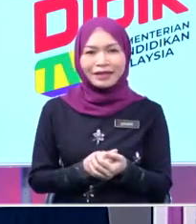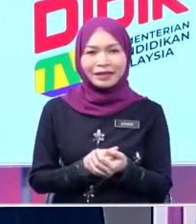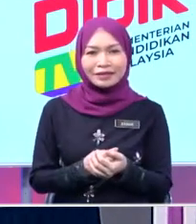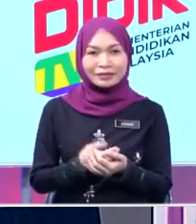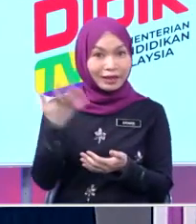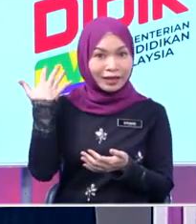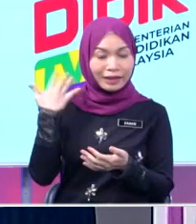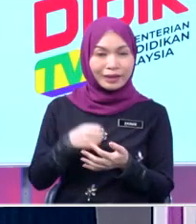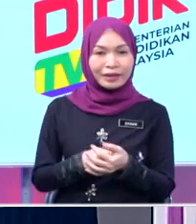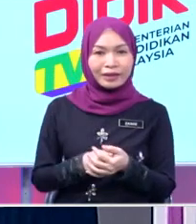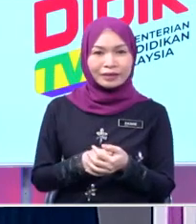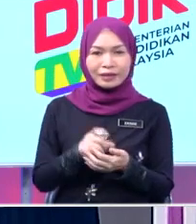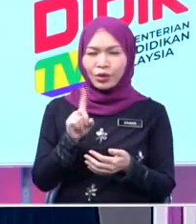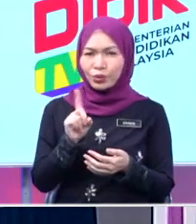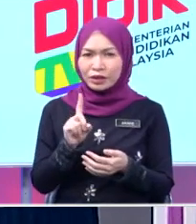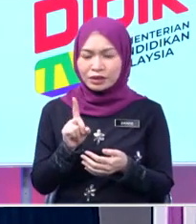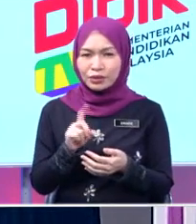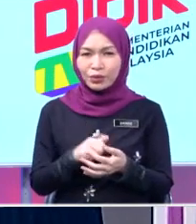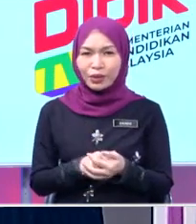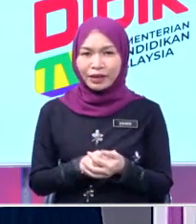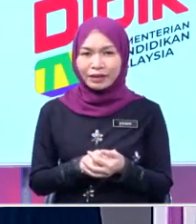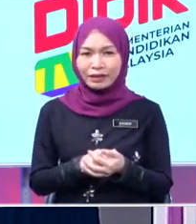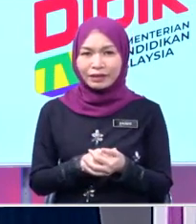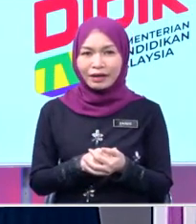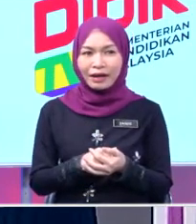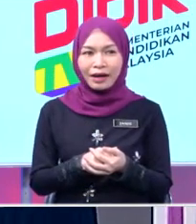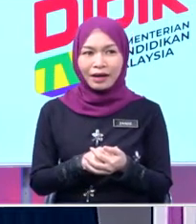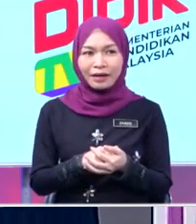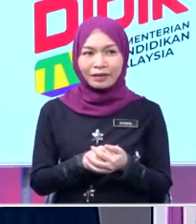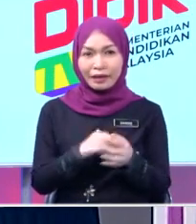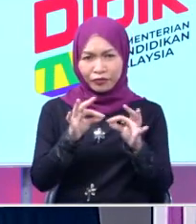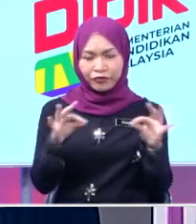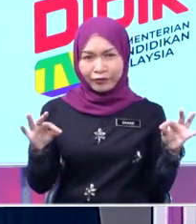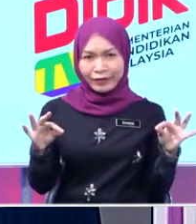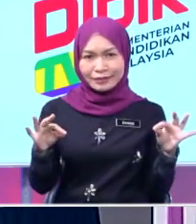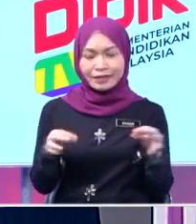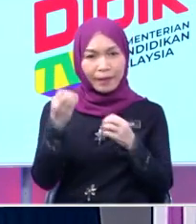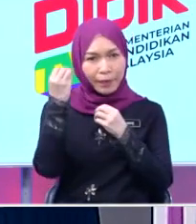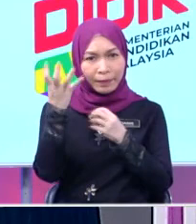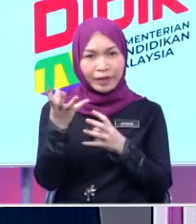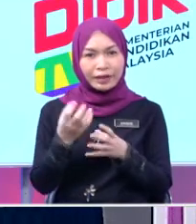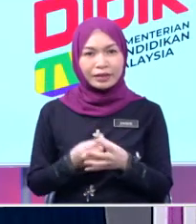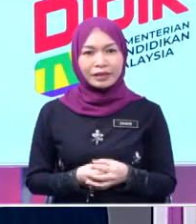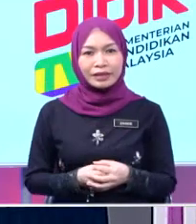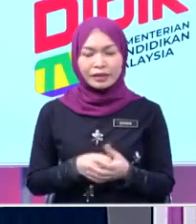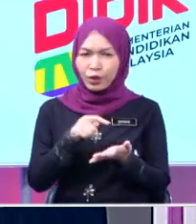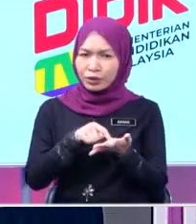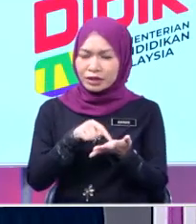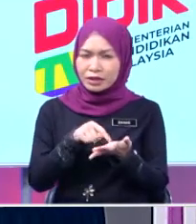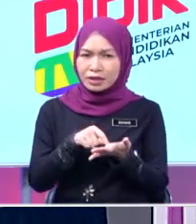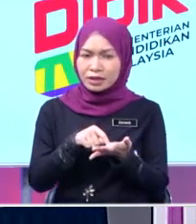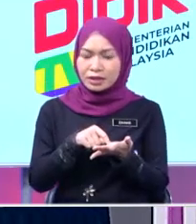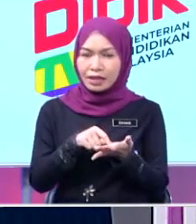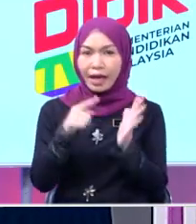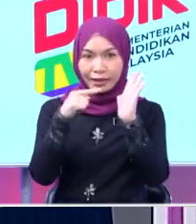which phrase tells us that confirm this is an example?